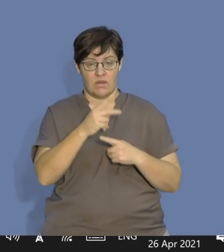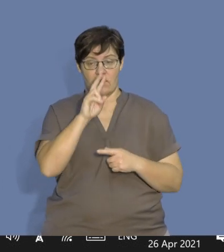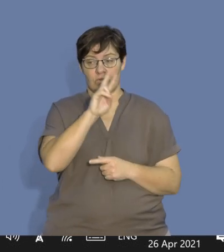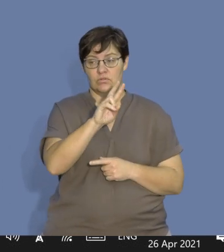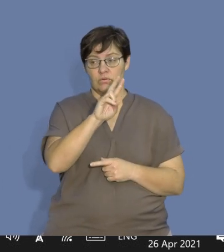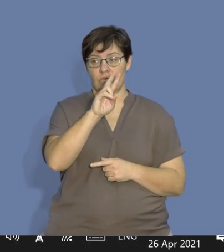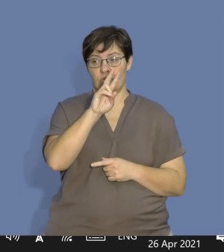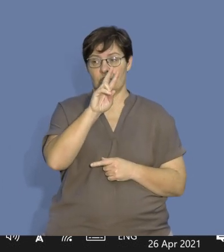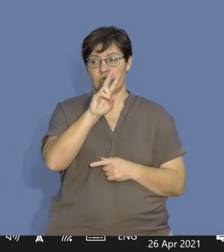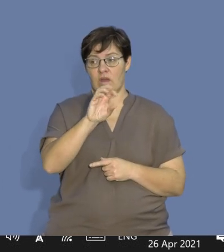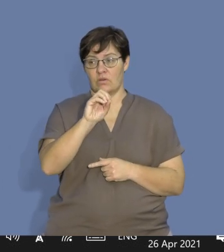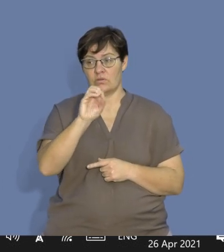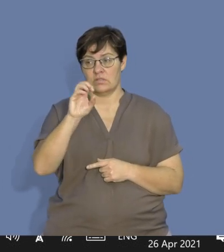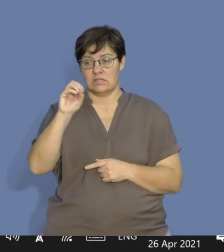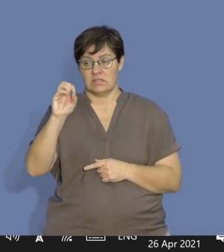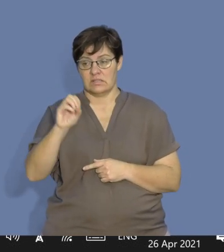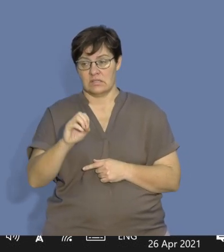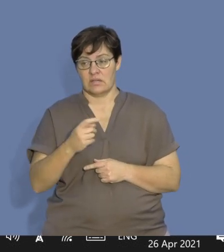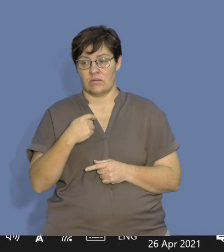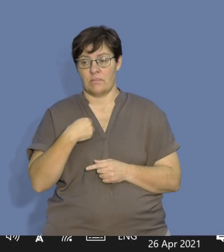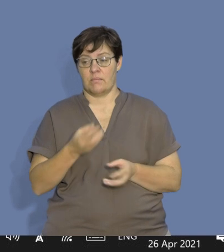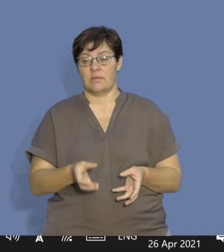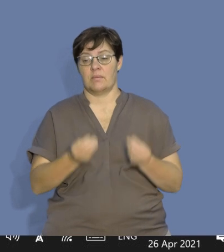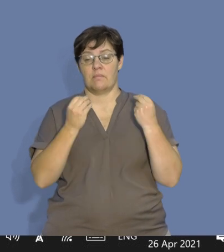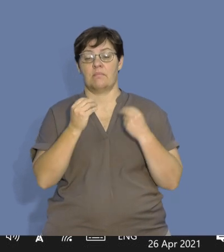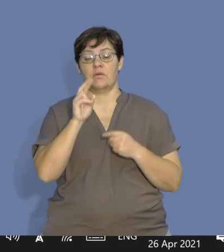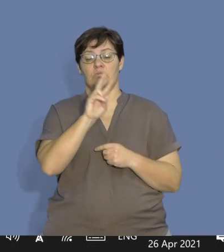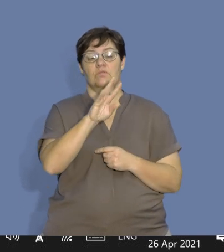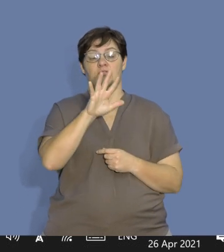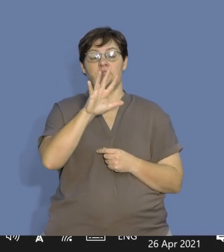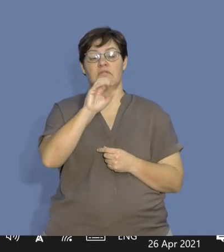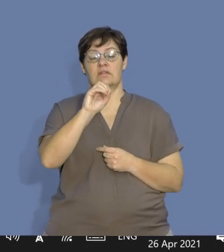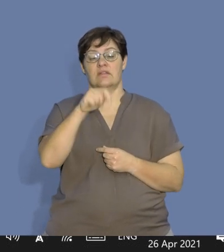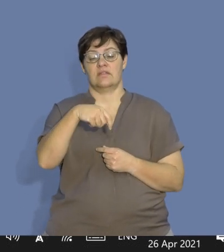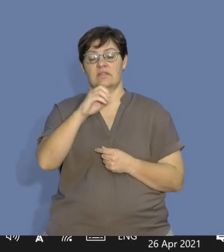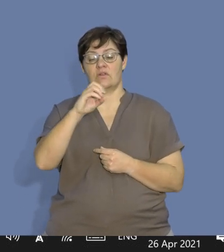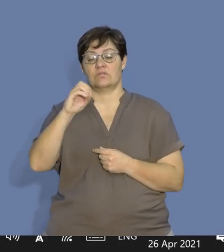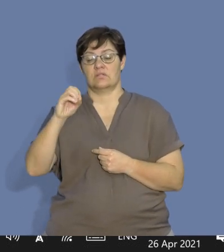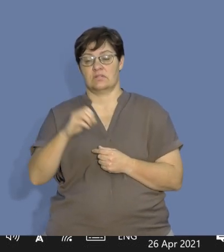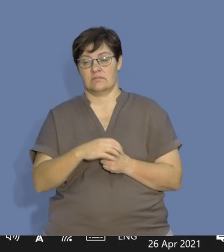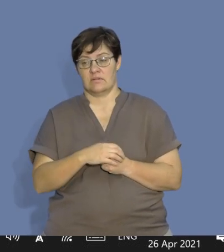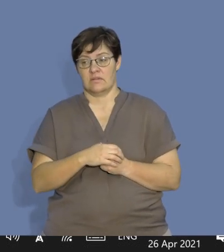248,500 plus the opening balance of 2,000, and that gives us an amount of